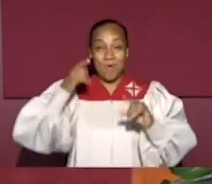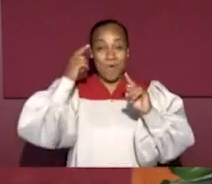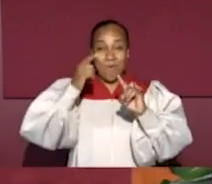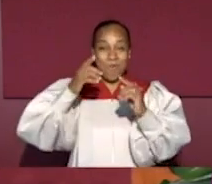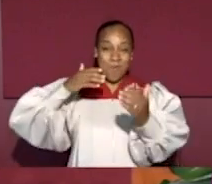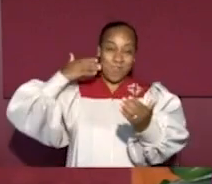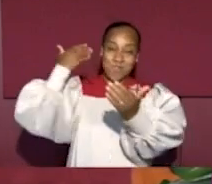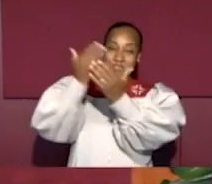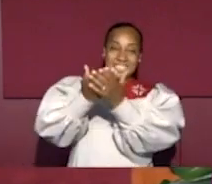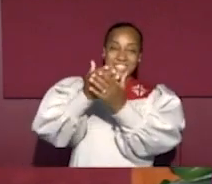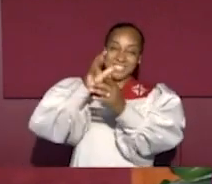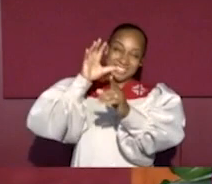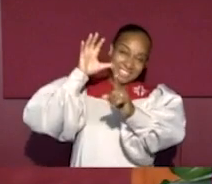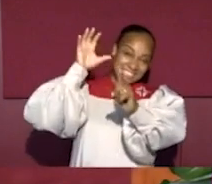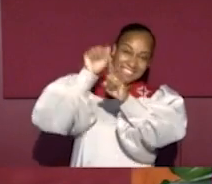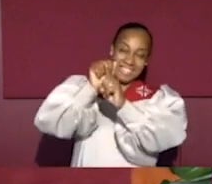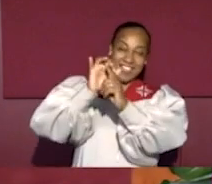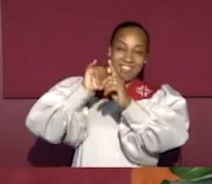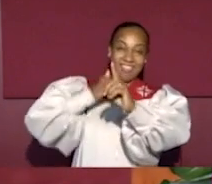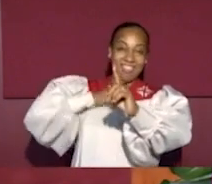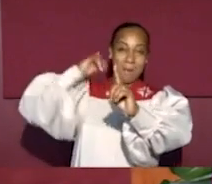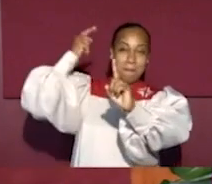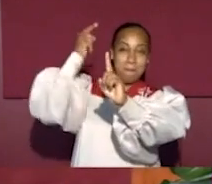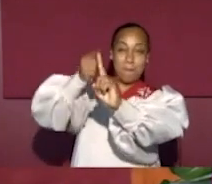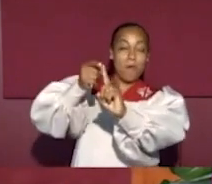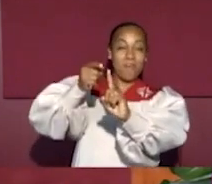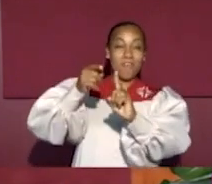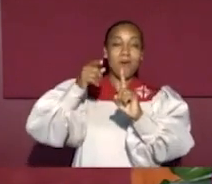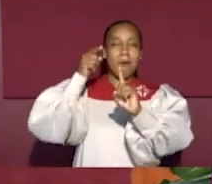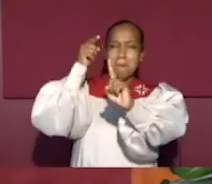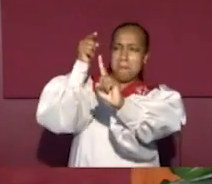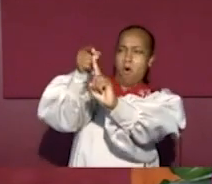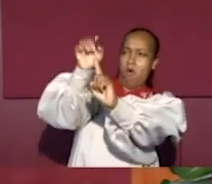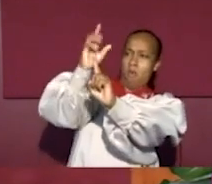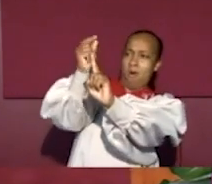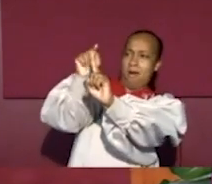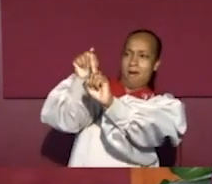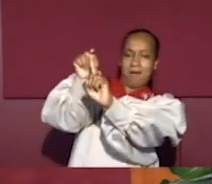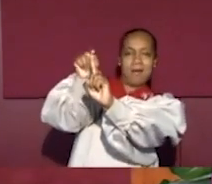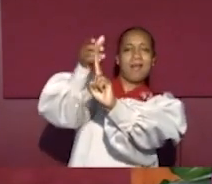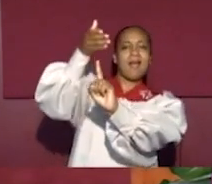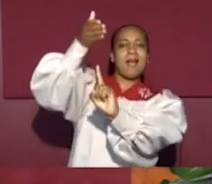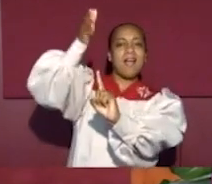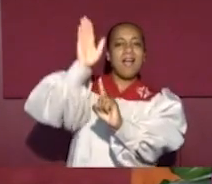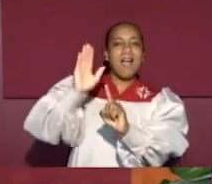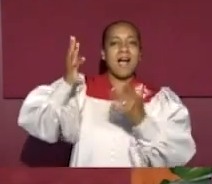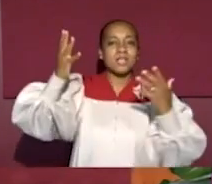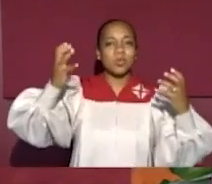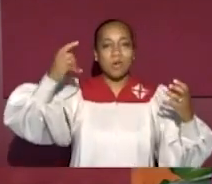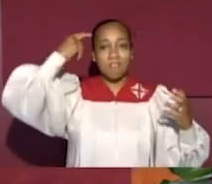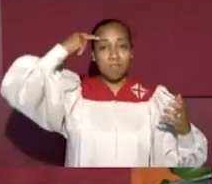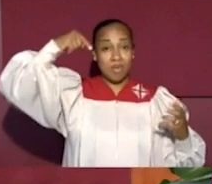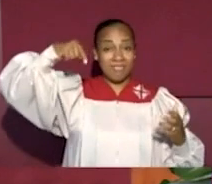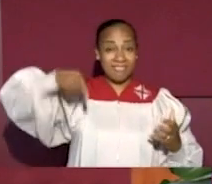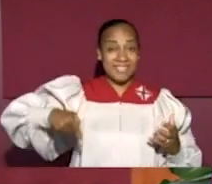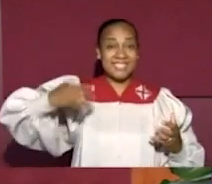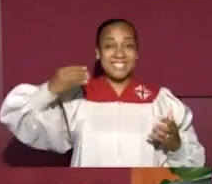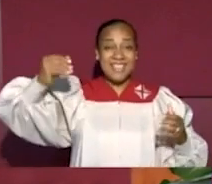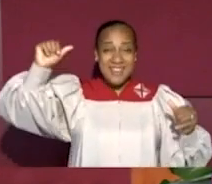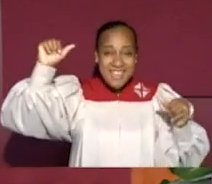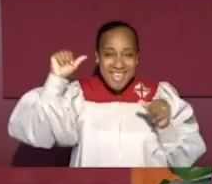mark. And the mark in this teaching, as we're defining it, is the will of God for this and